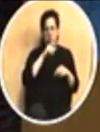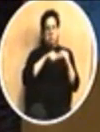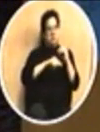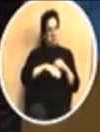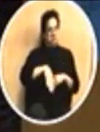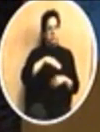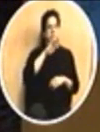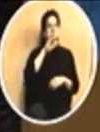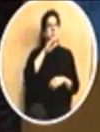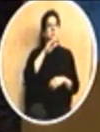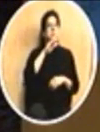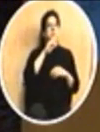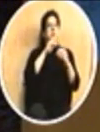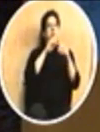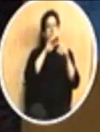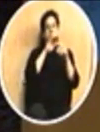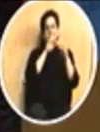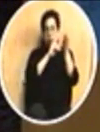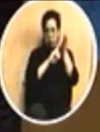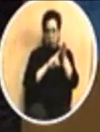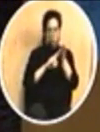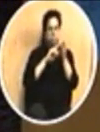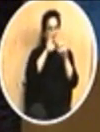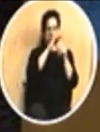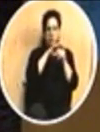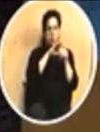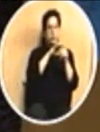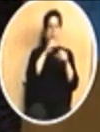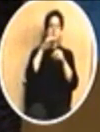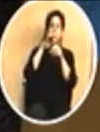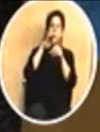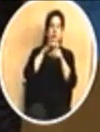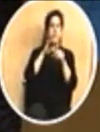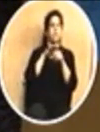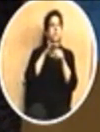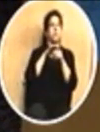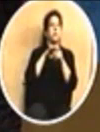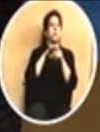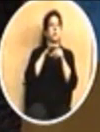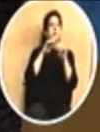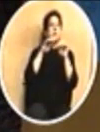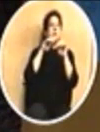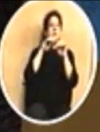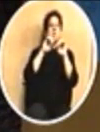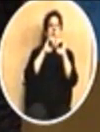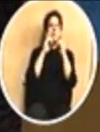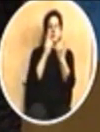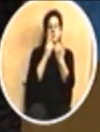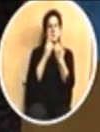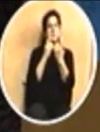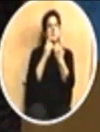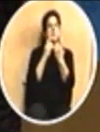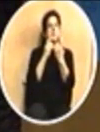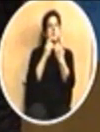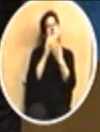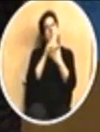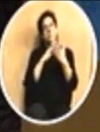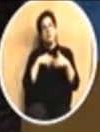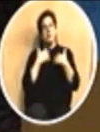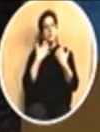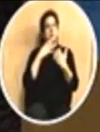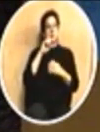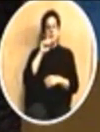a registered voter and a voter of some anger in